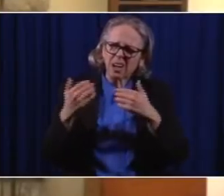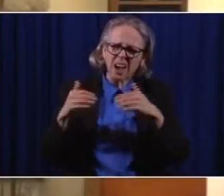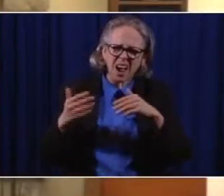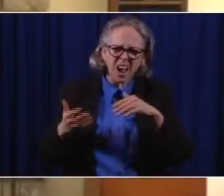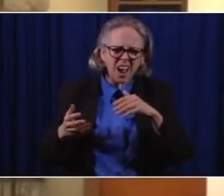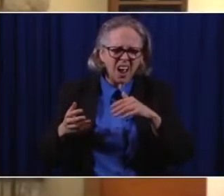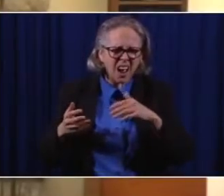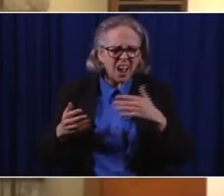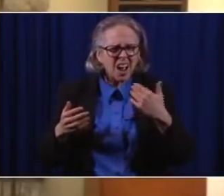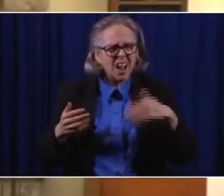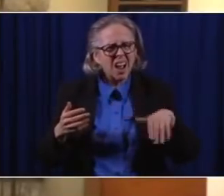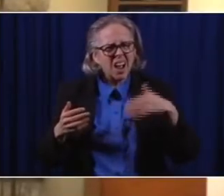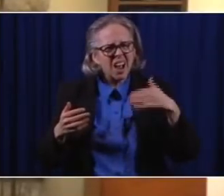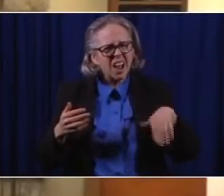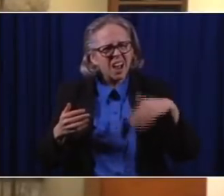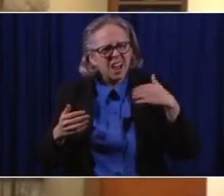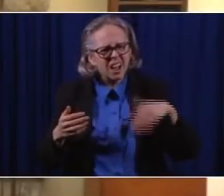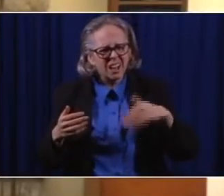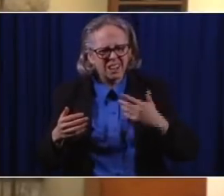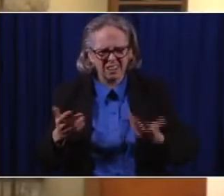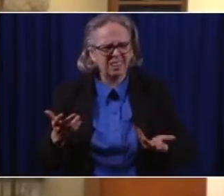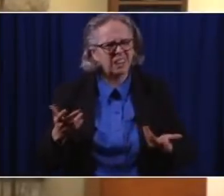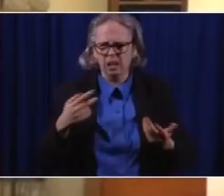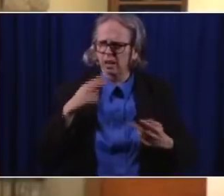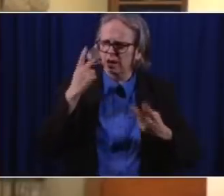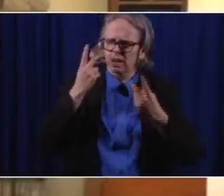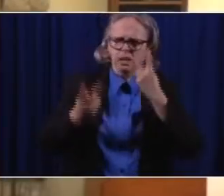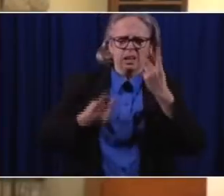as far as the spread.